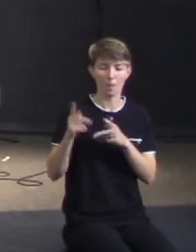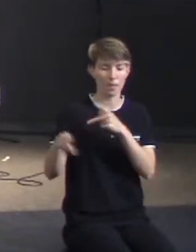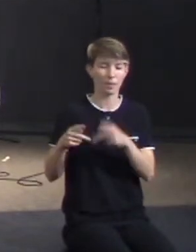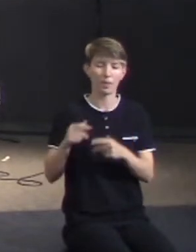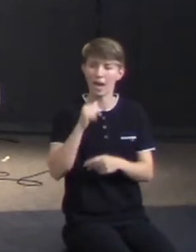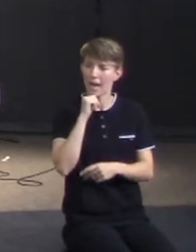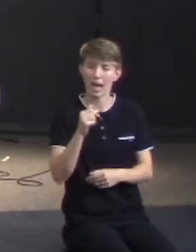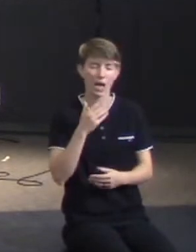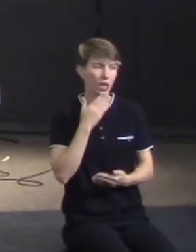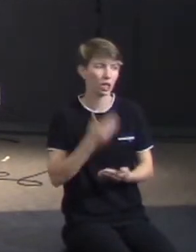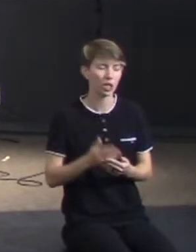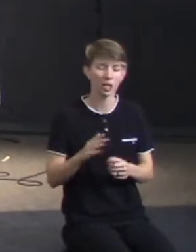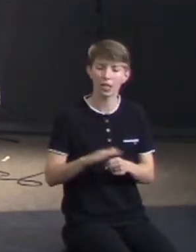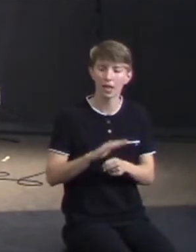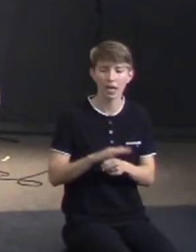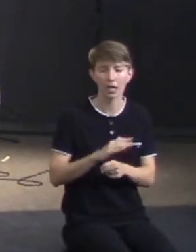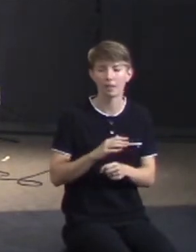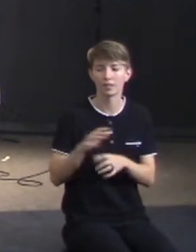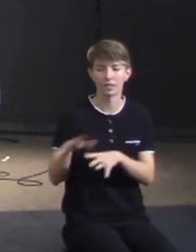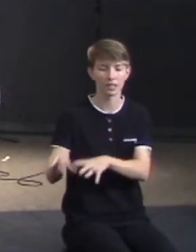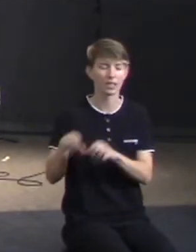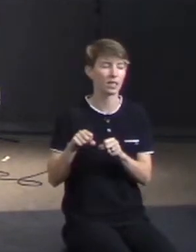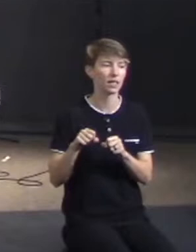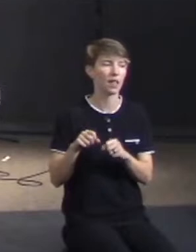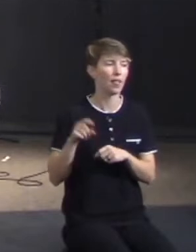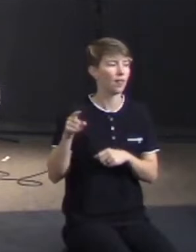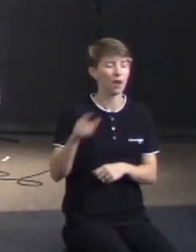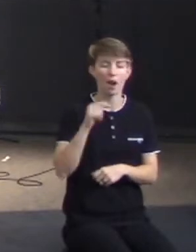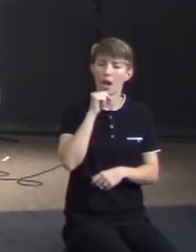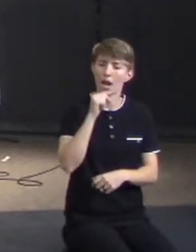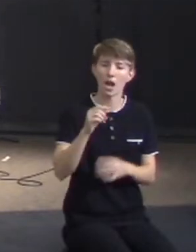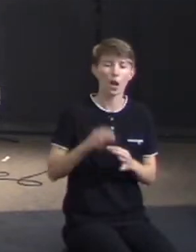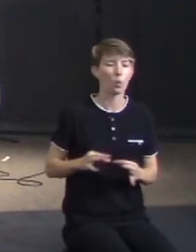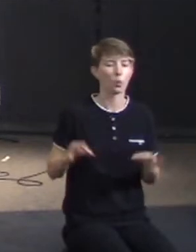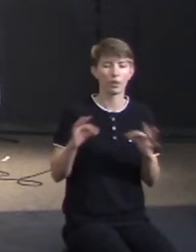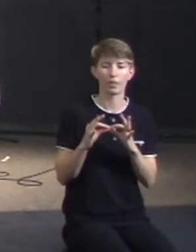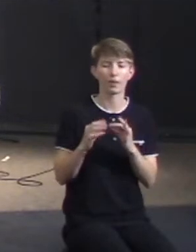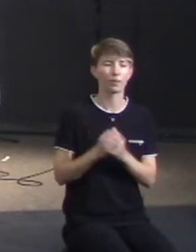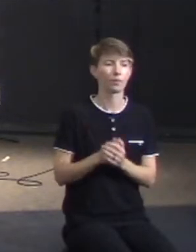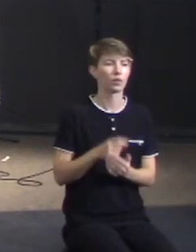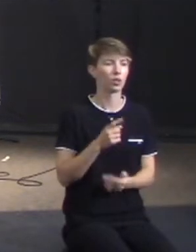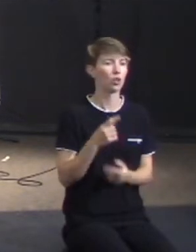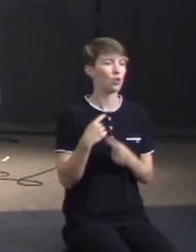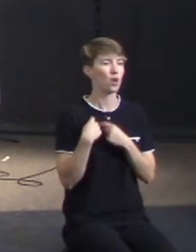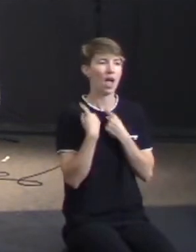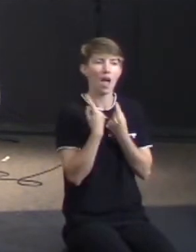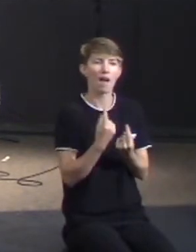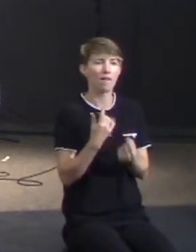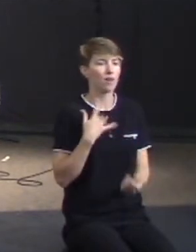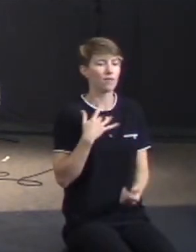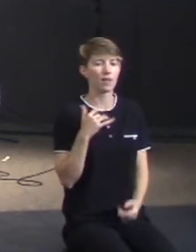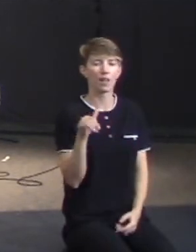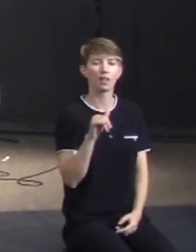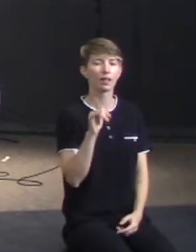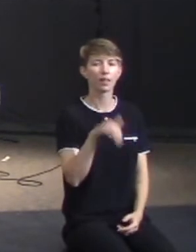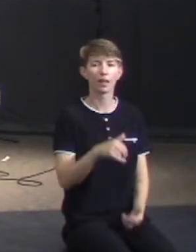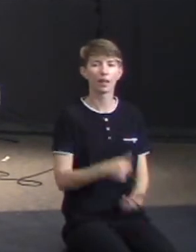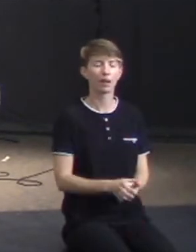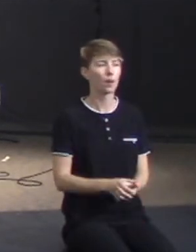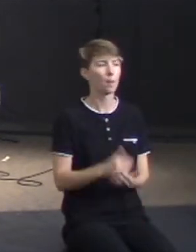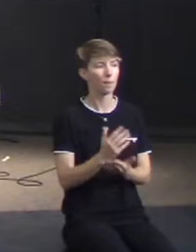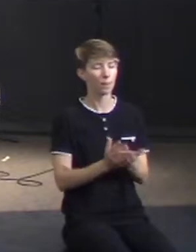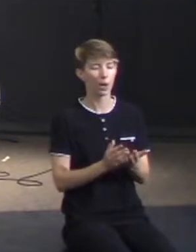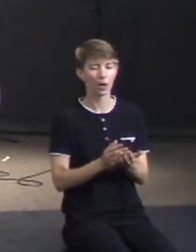us to take these people. They're not worth it. You ever felt like that? Like you're part of the